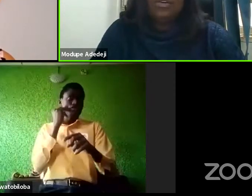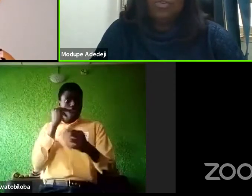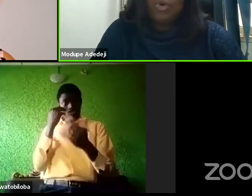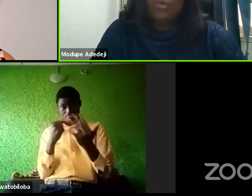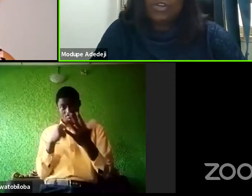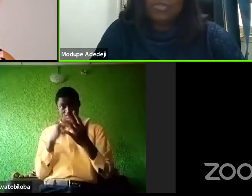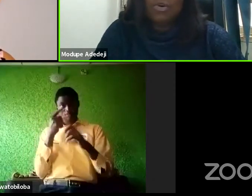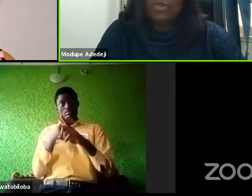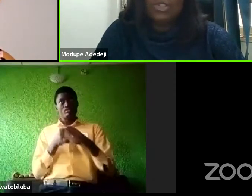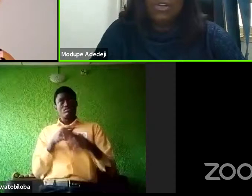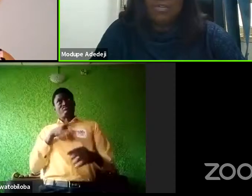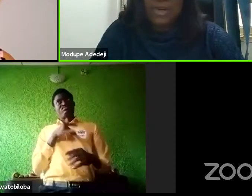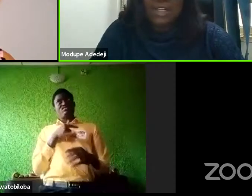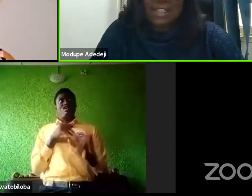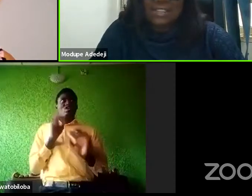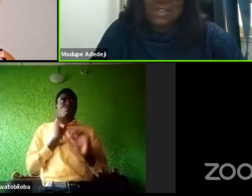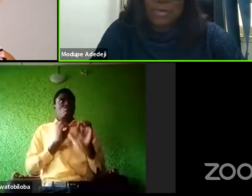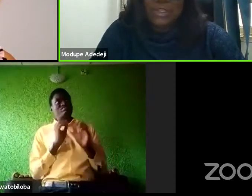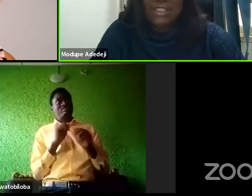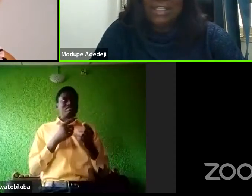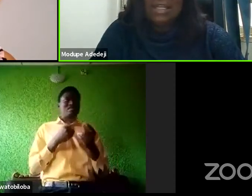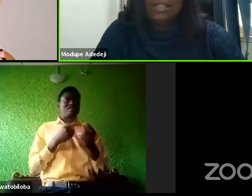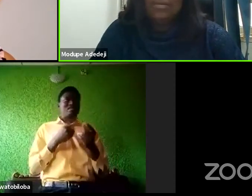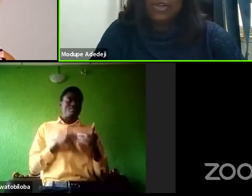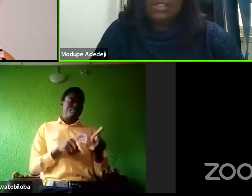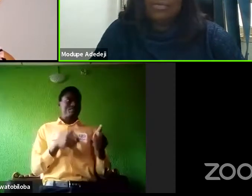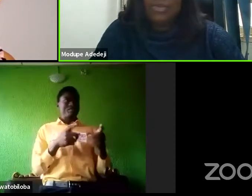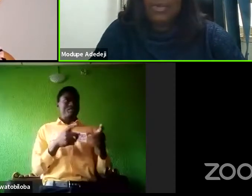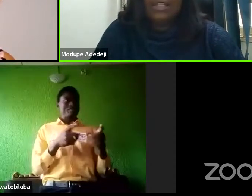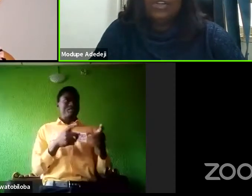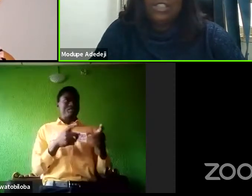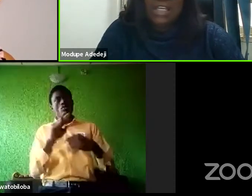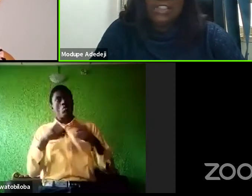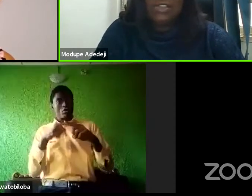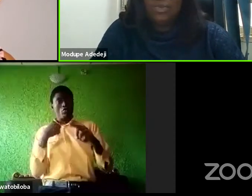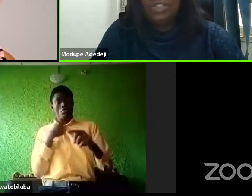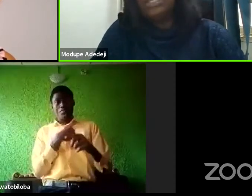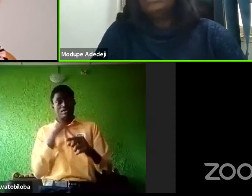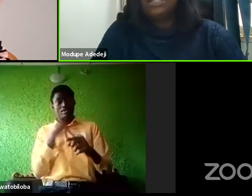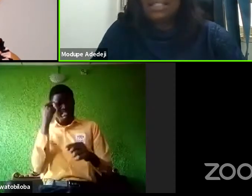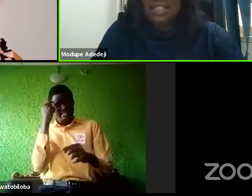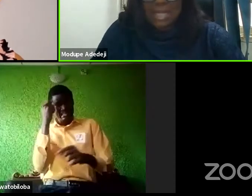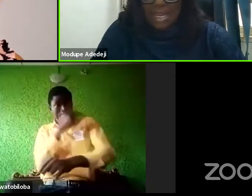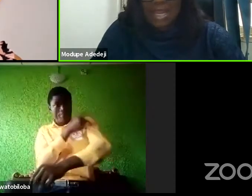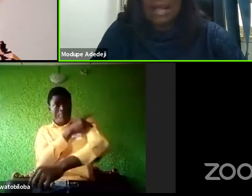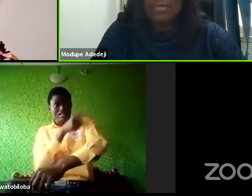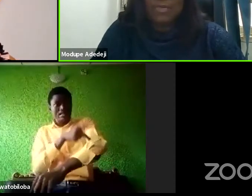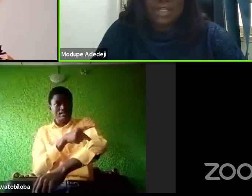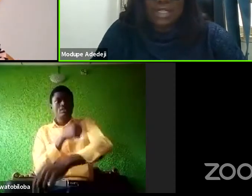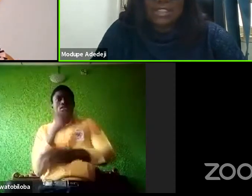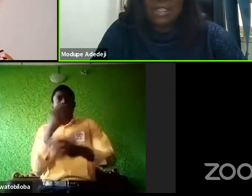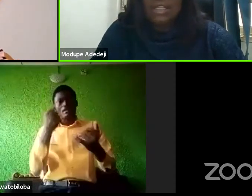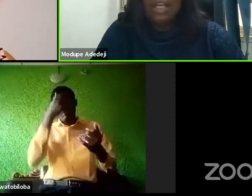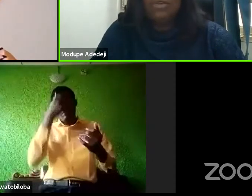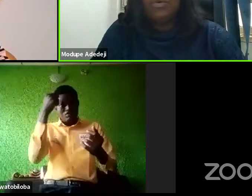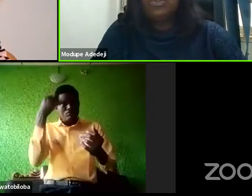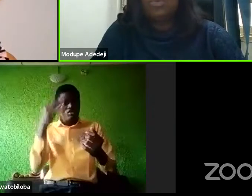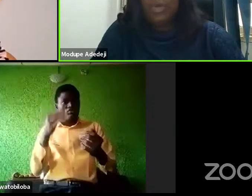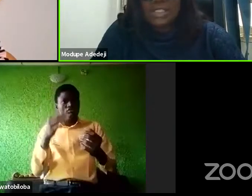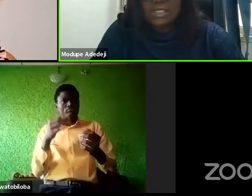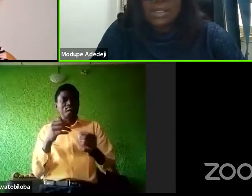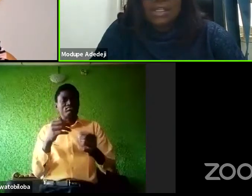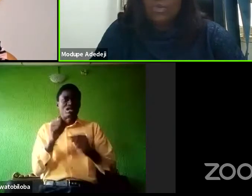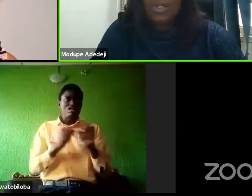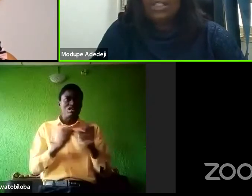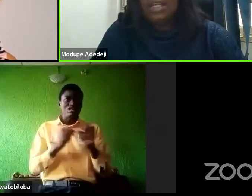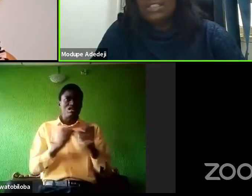well, one will first of all want to think of pregnancy commonly, but depending on the age, you deny that I can't be pregnant, then you may want to